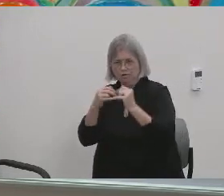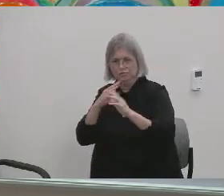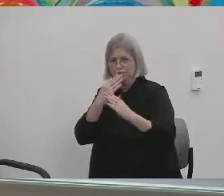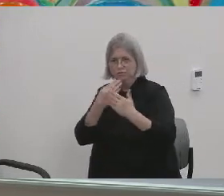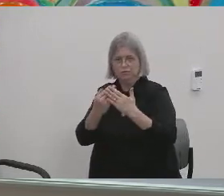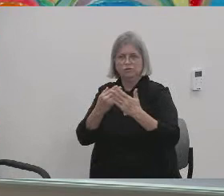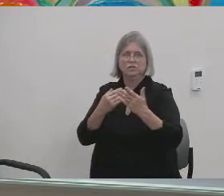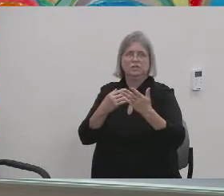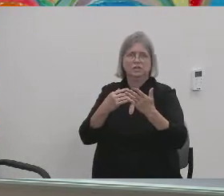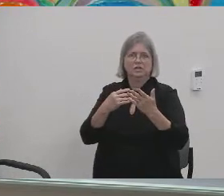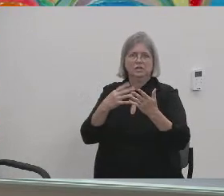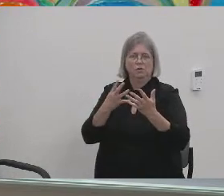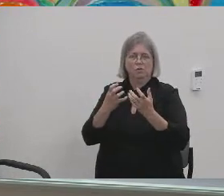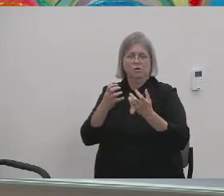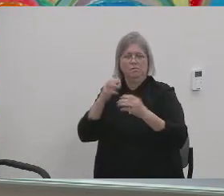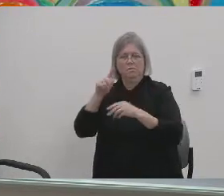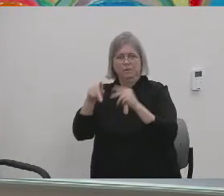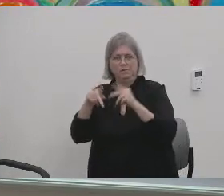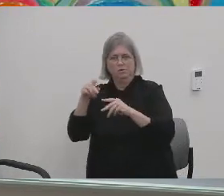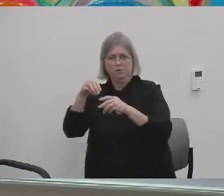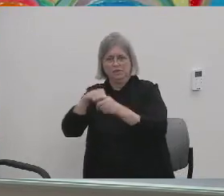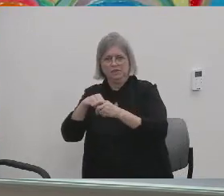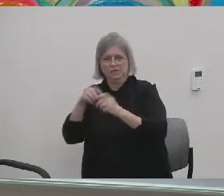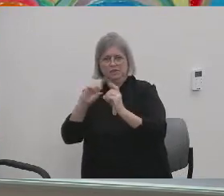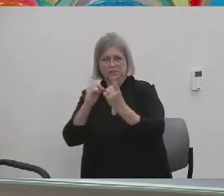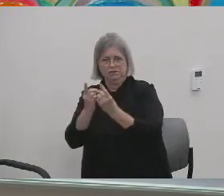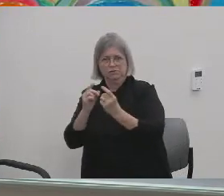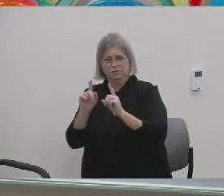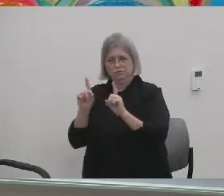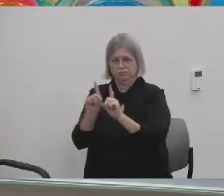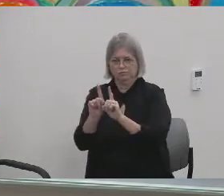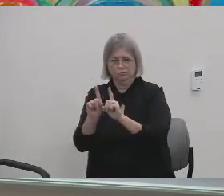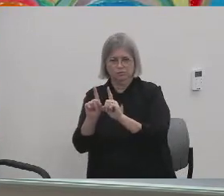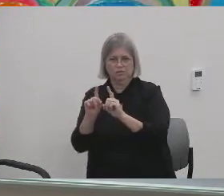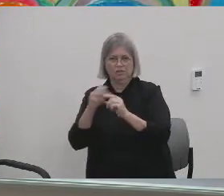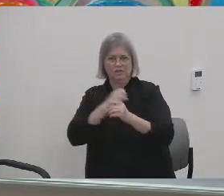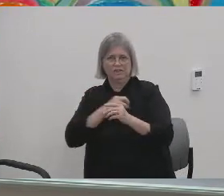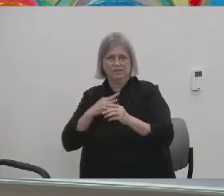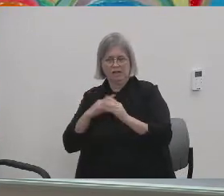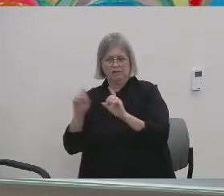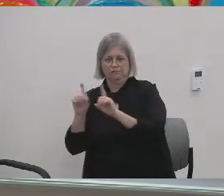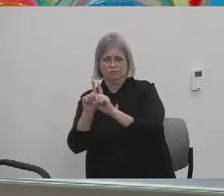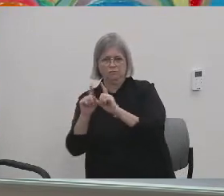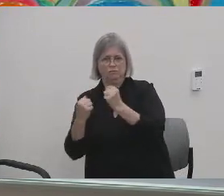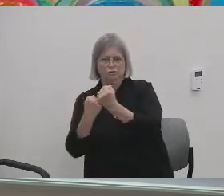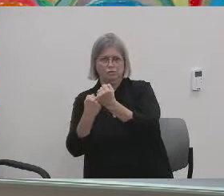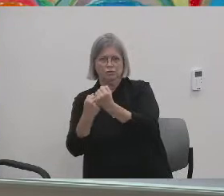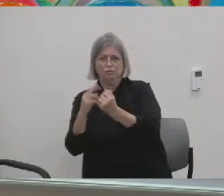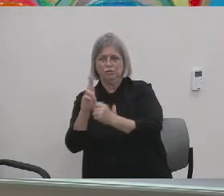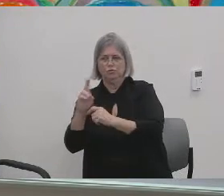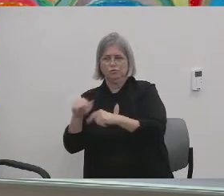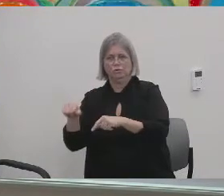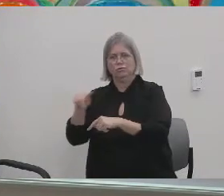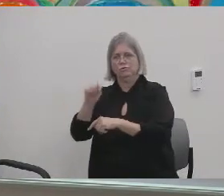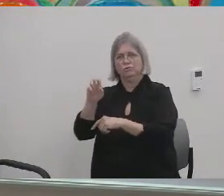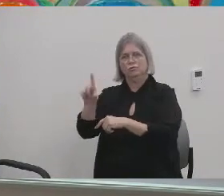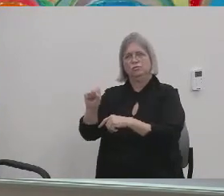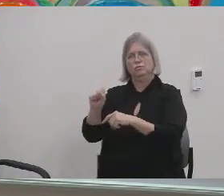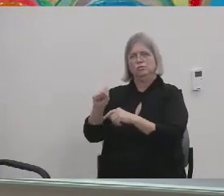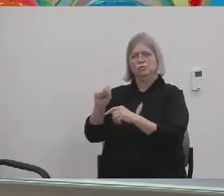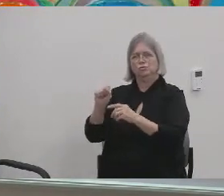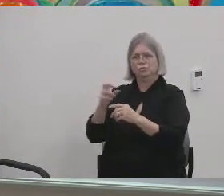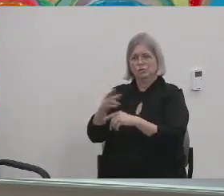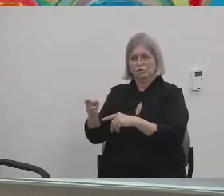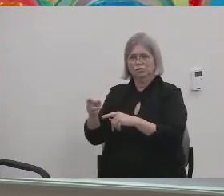are in the district side by side with staff members, helping them use the tools and resources that curriculum